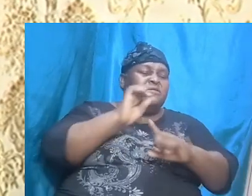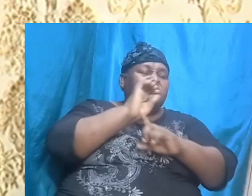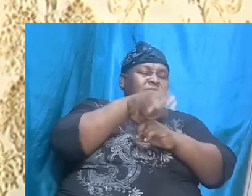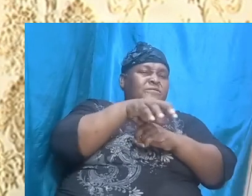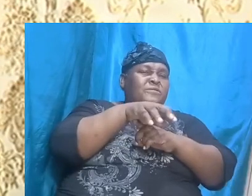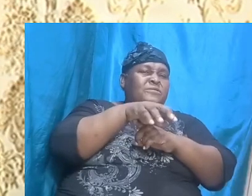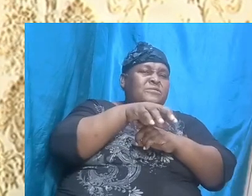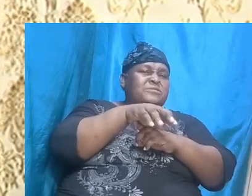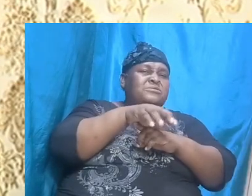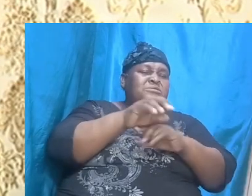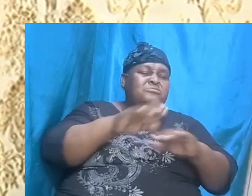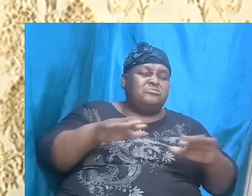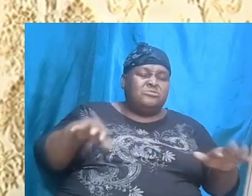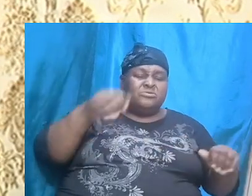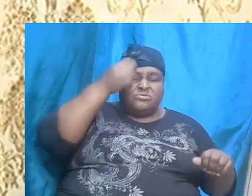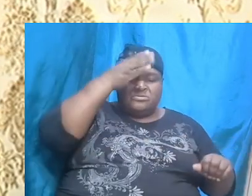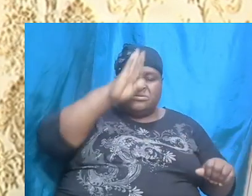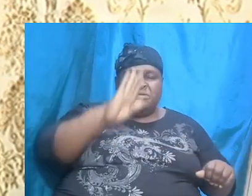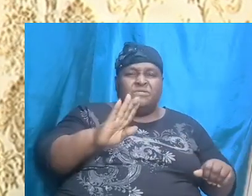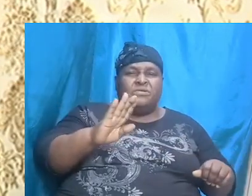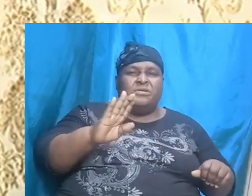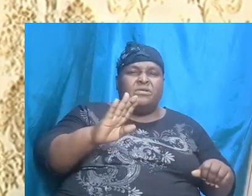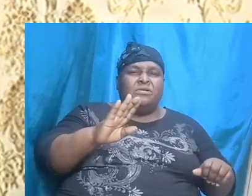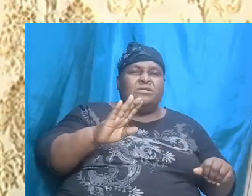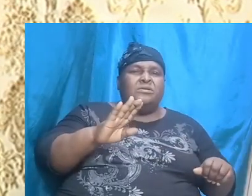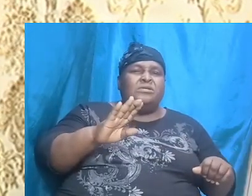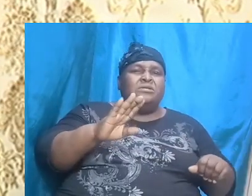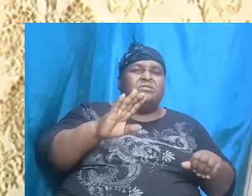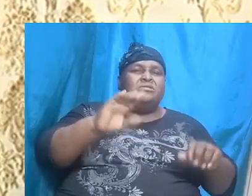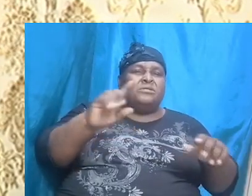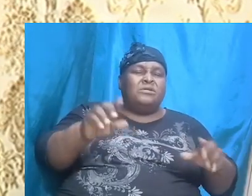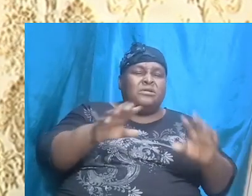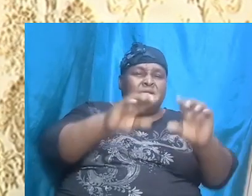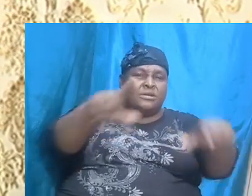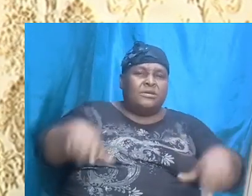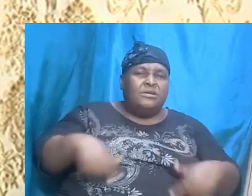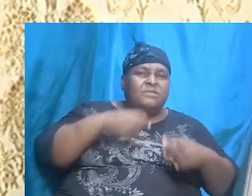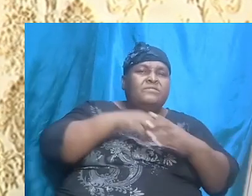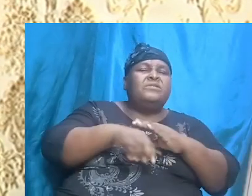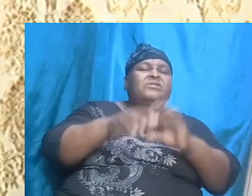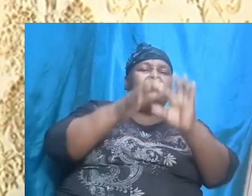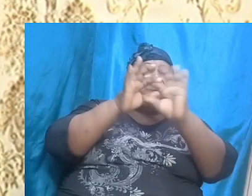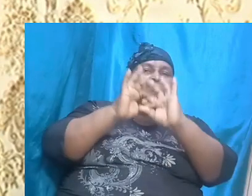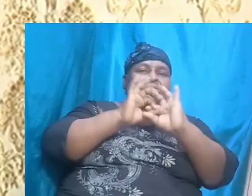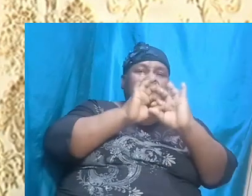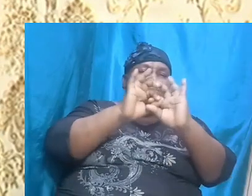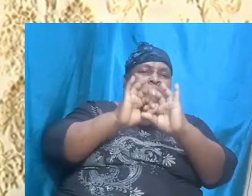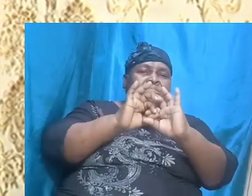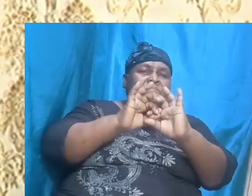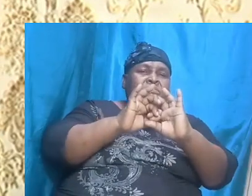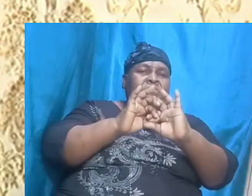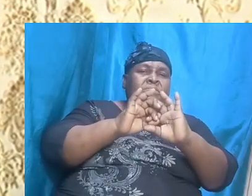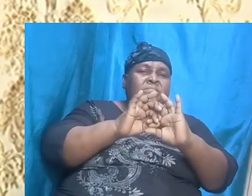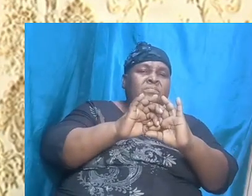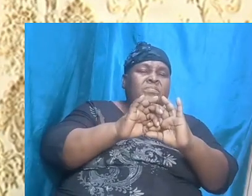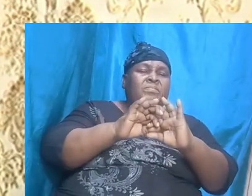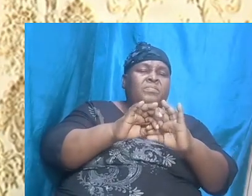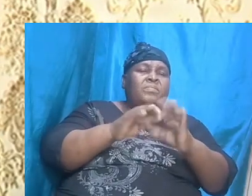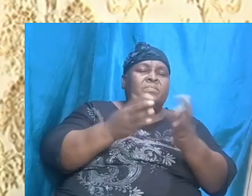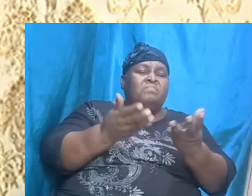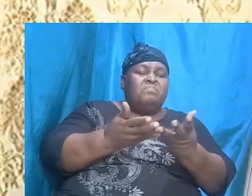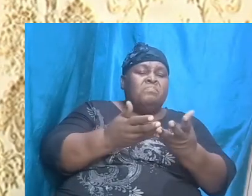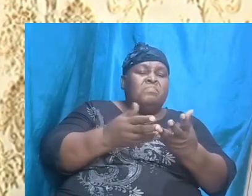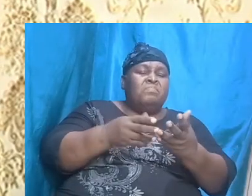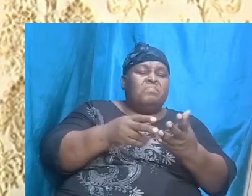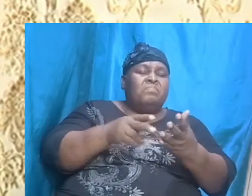We're going to be looking at the book of Psalms, chapter 133, from verse 1 to 3. And it reads